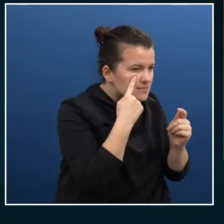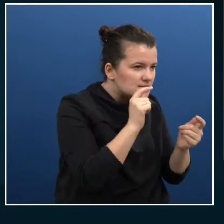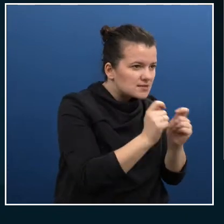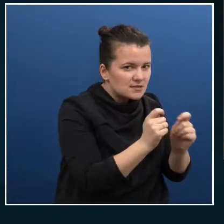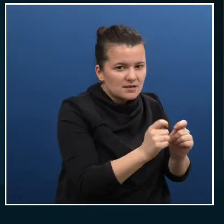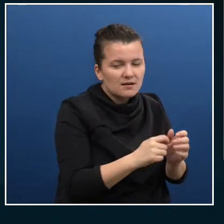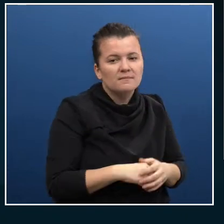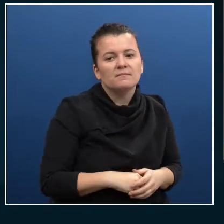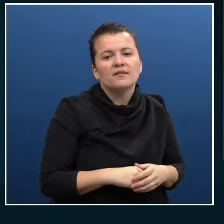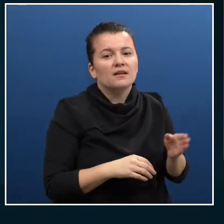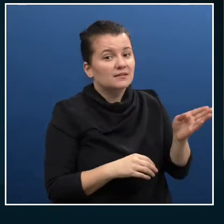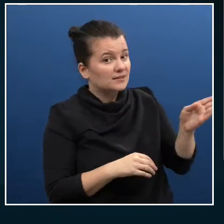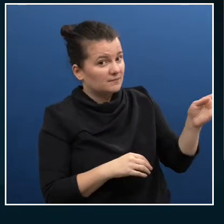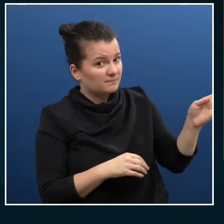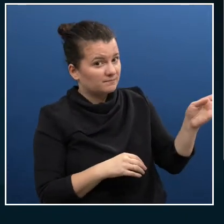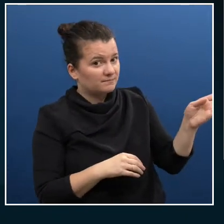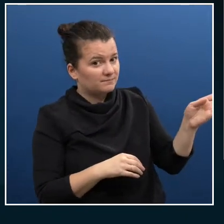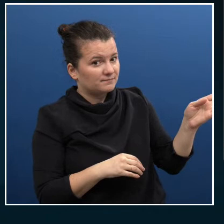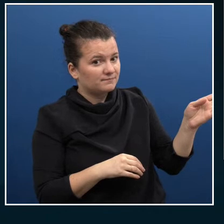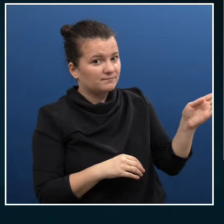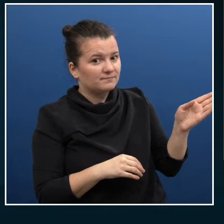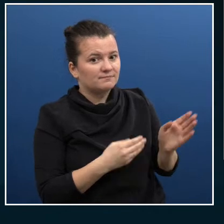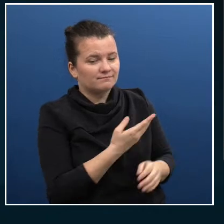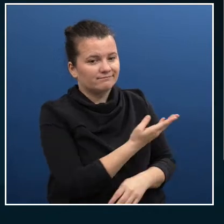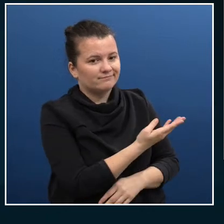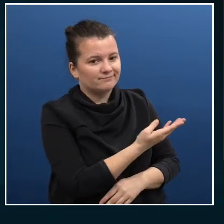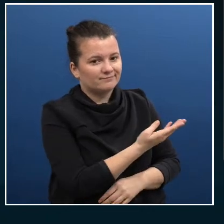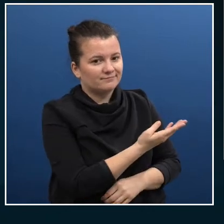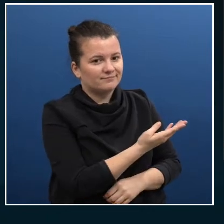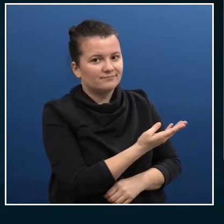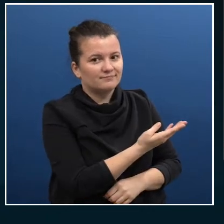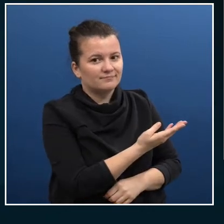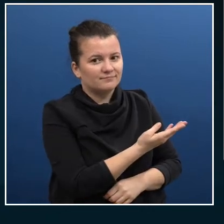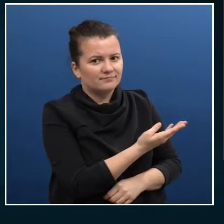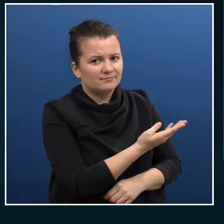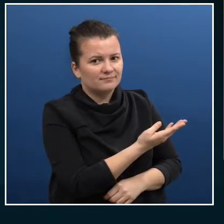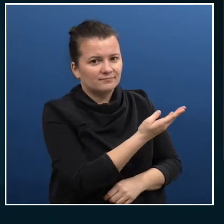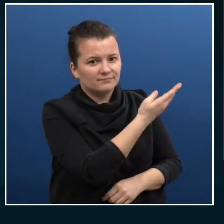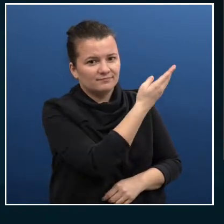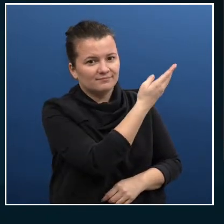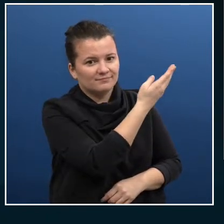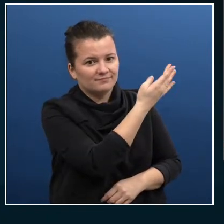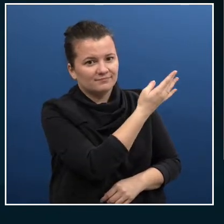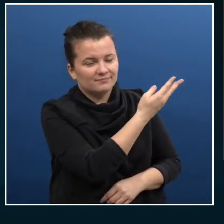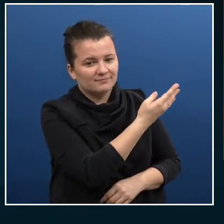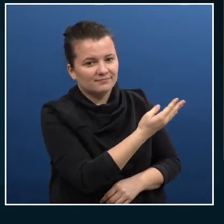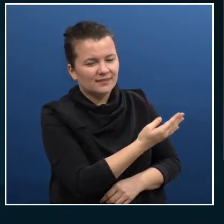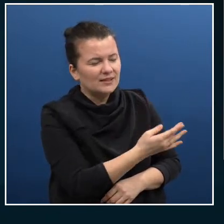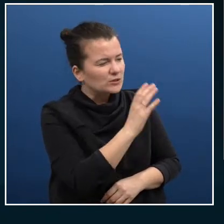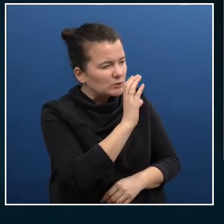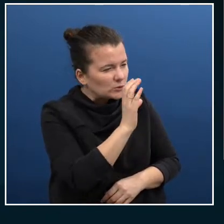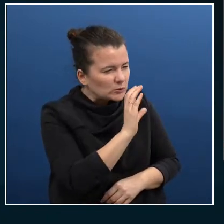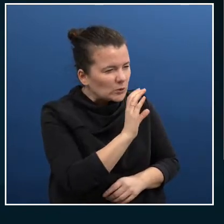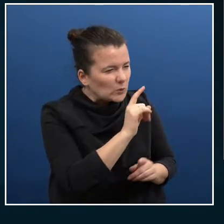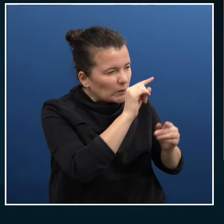configuration file. I have to look now where it was.